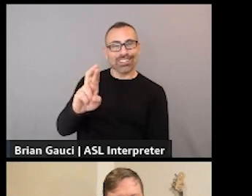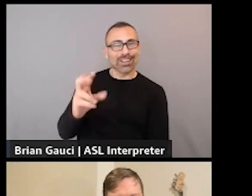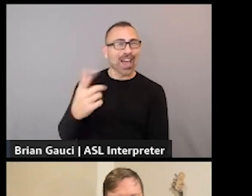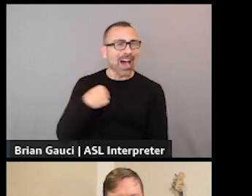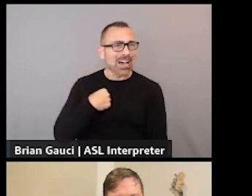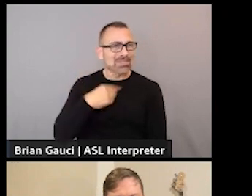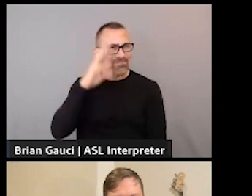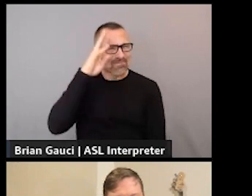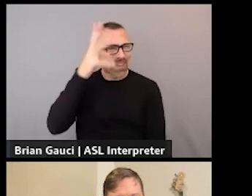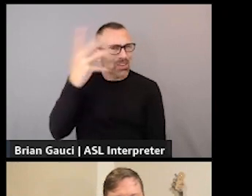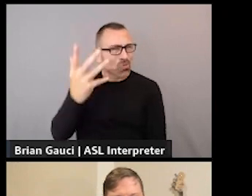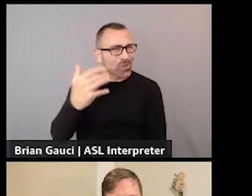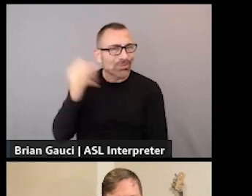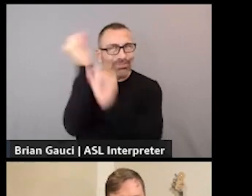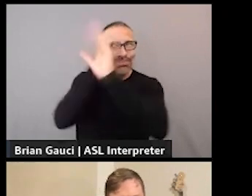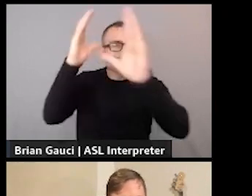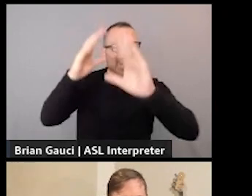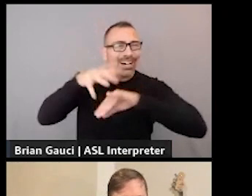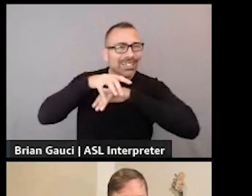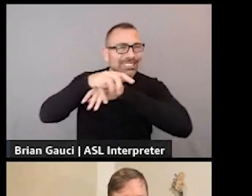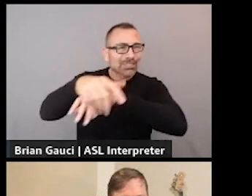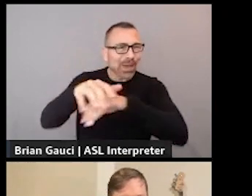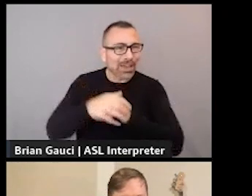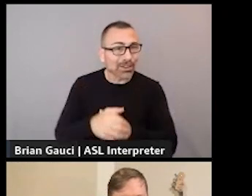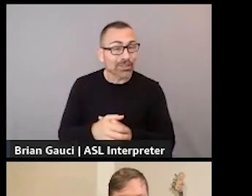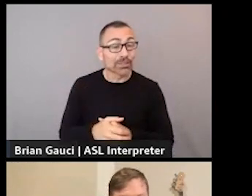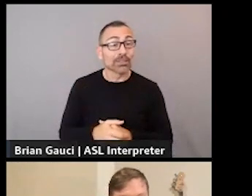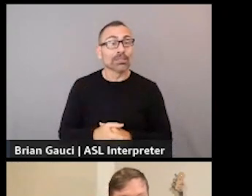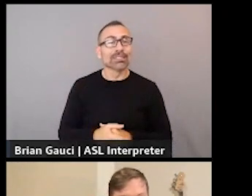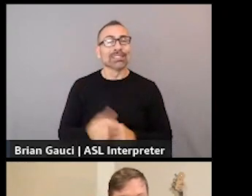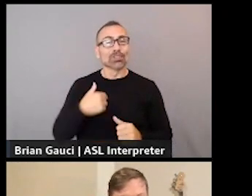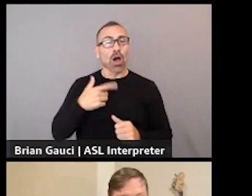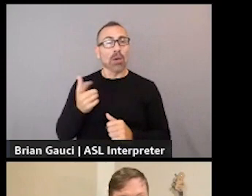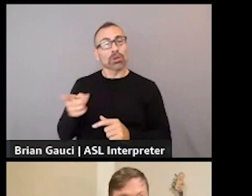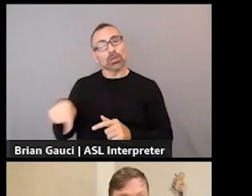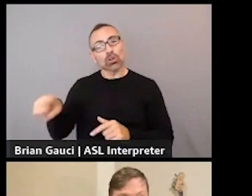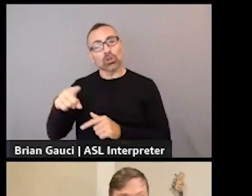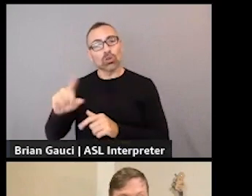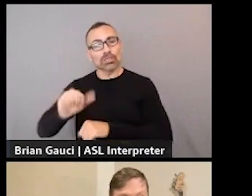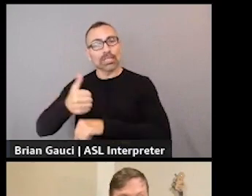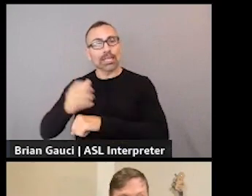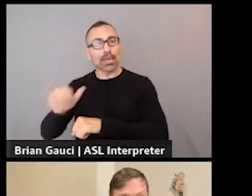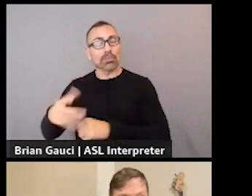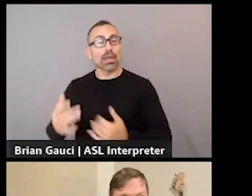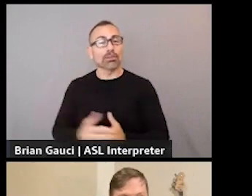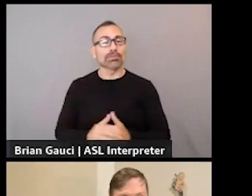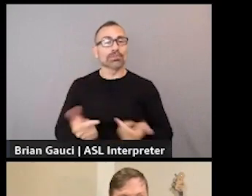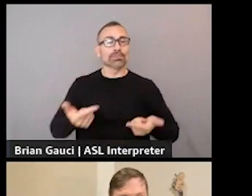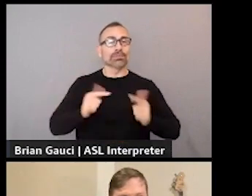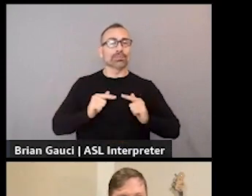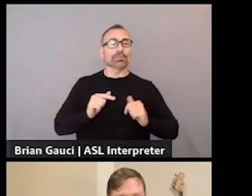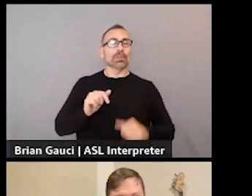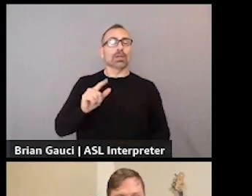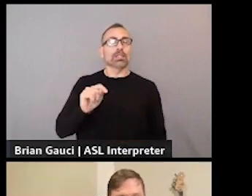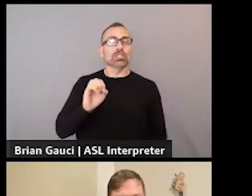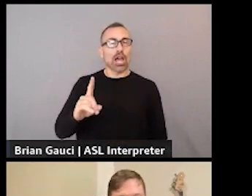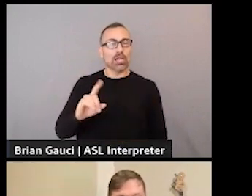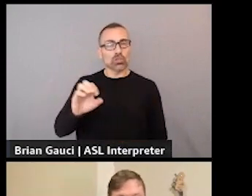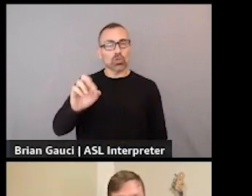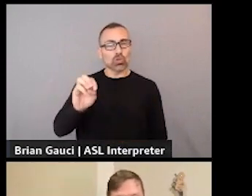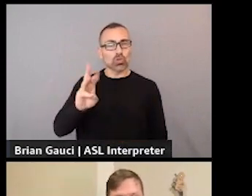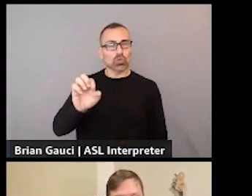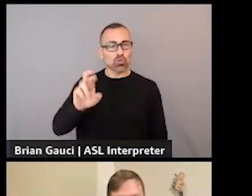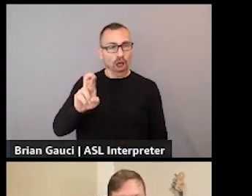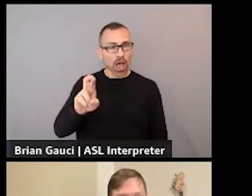don't know if it makes anyone else in the chat. Crawlers look at the data, and then from looking at the data, it